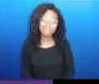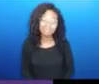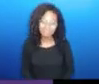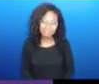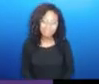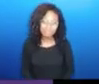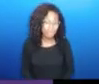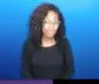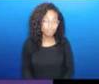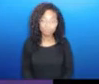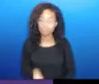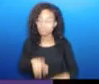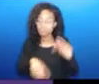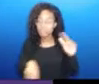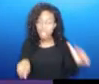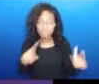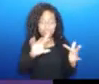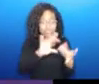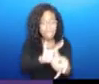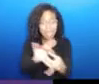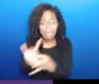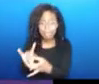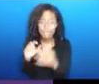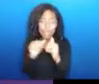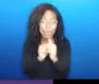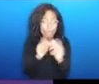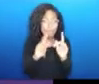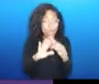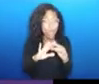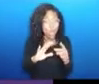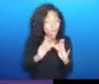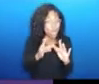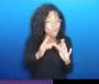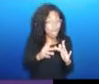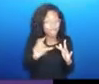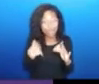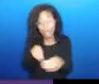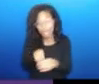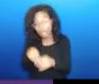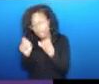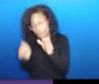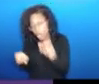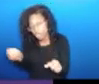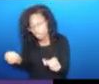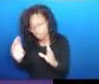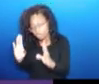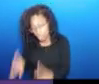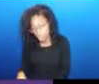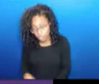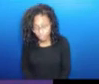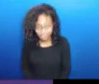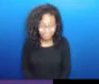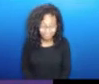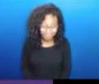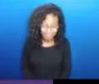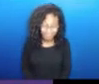connections, which is online or in person. And last,